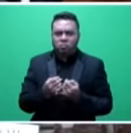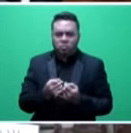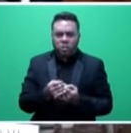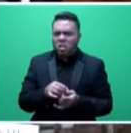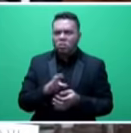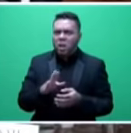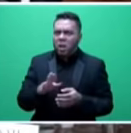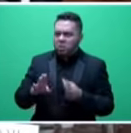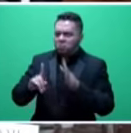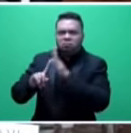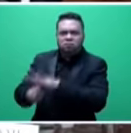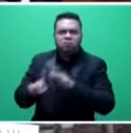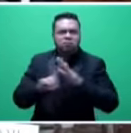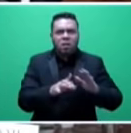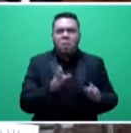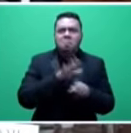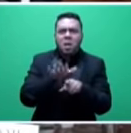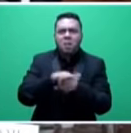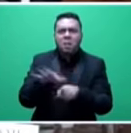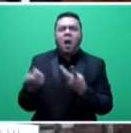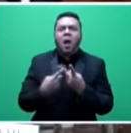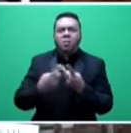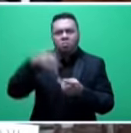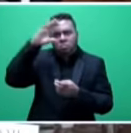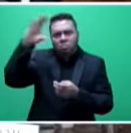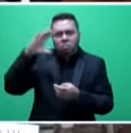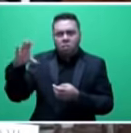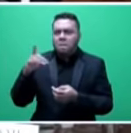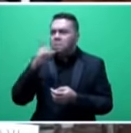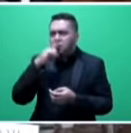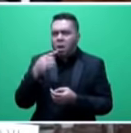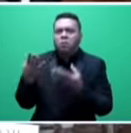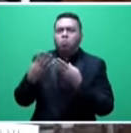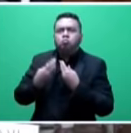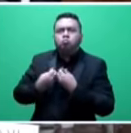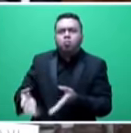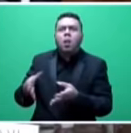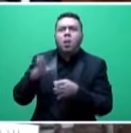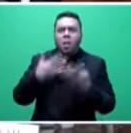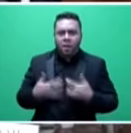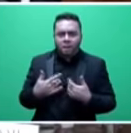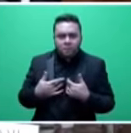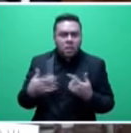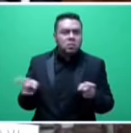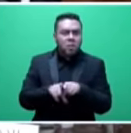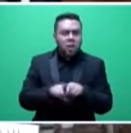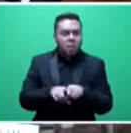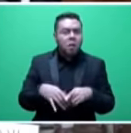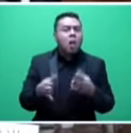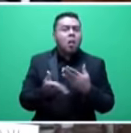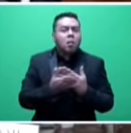other countries that are so badly afflicted with the pandemic and where people are losing their lives and loved ones, and